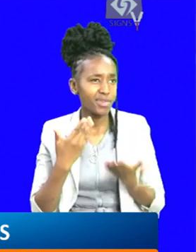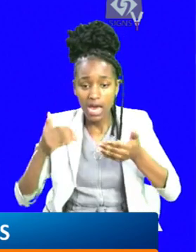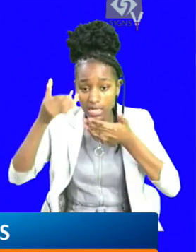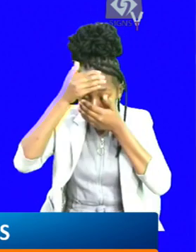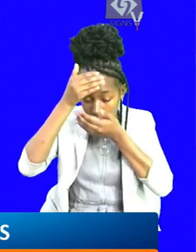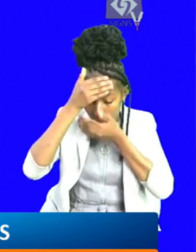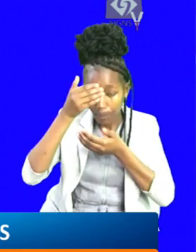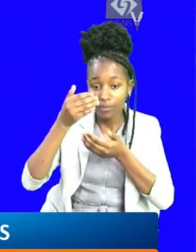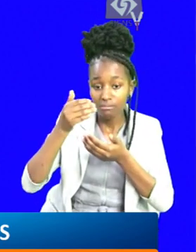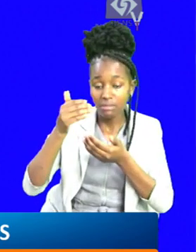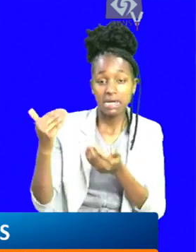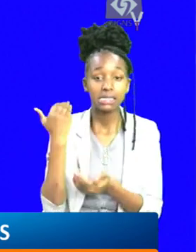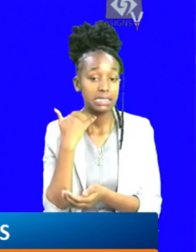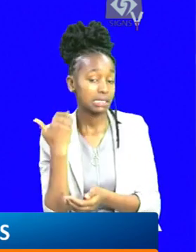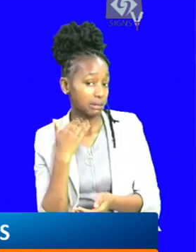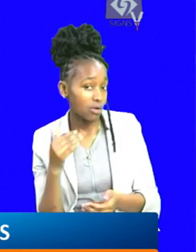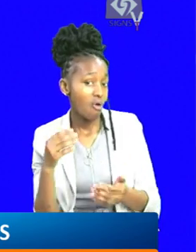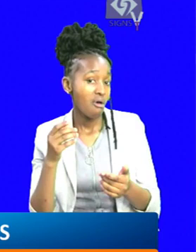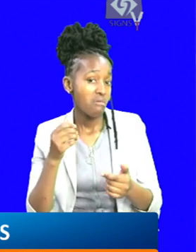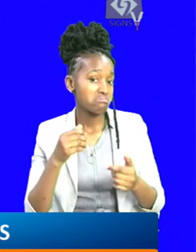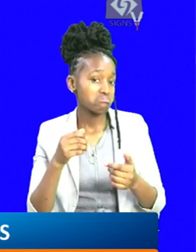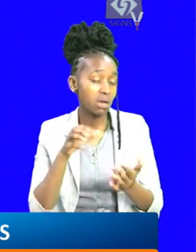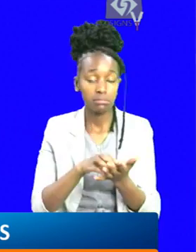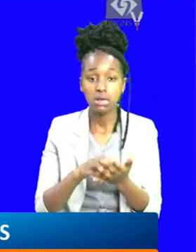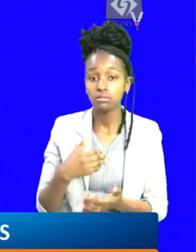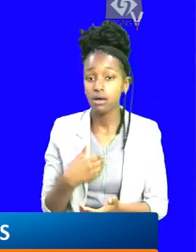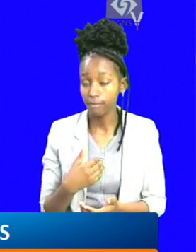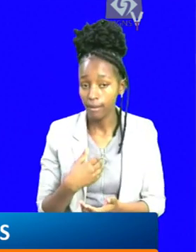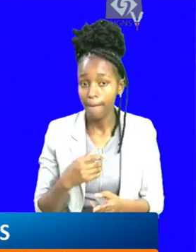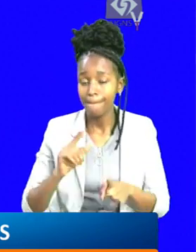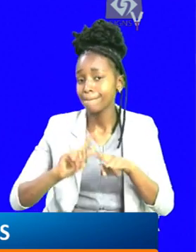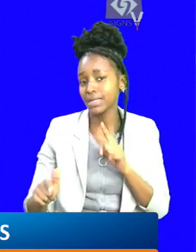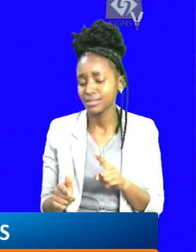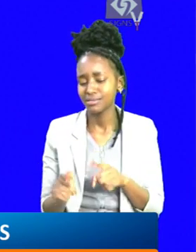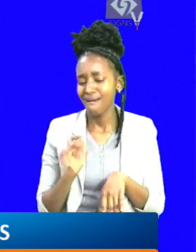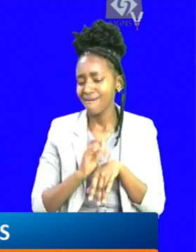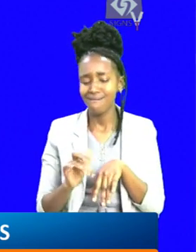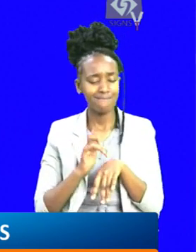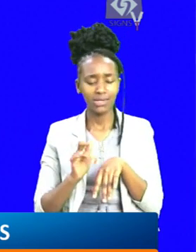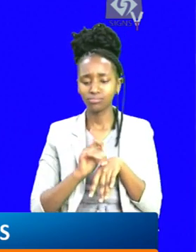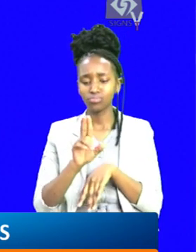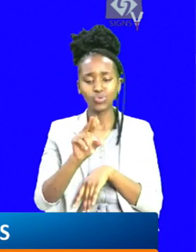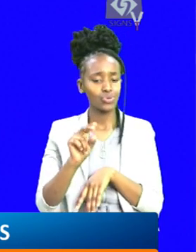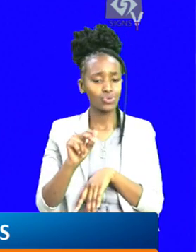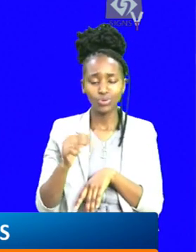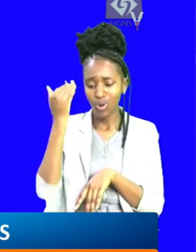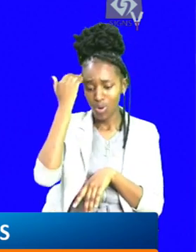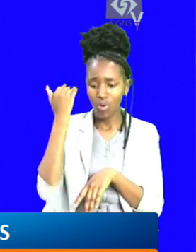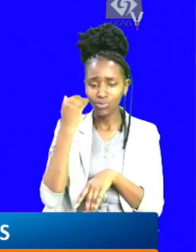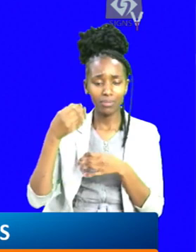later, charged with a number of offenses under the Education Act. So it is okay. The decision to charge him